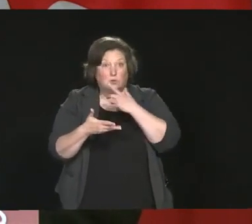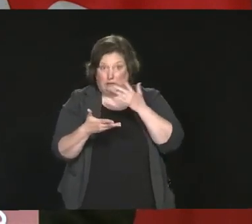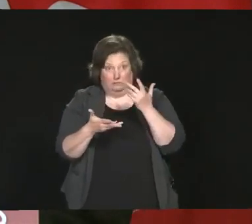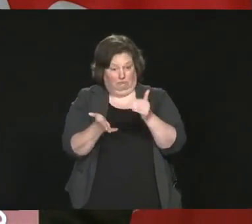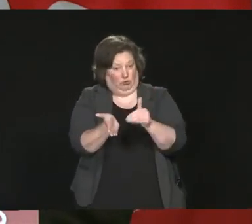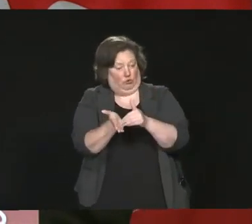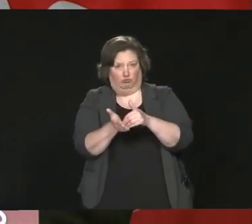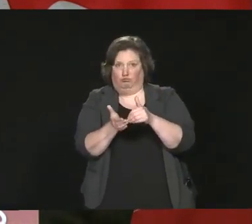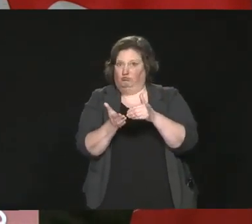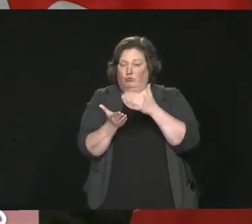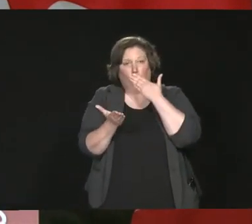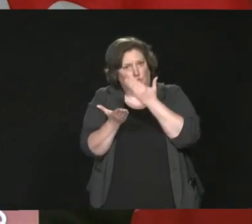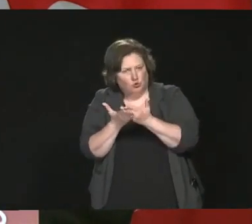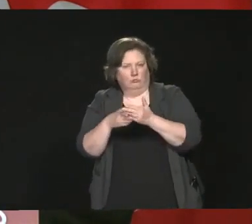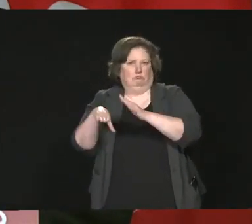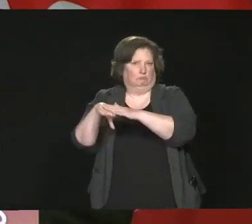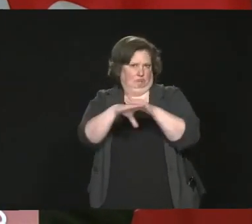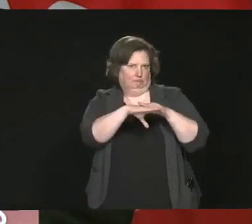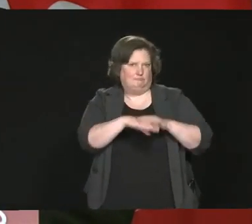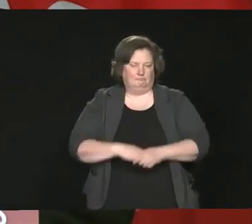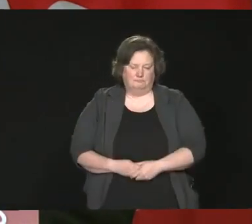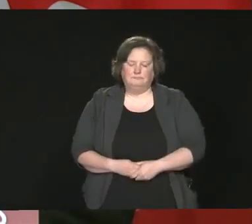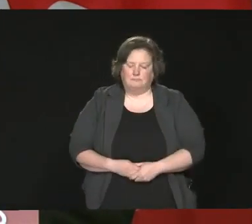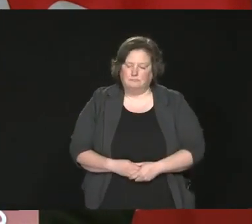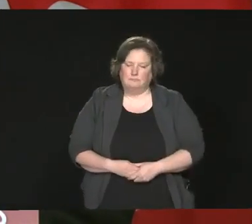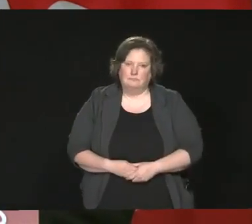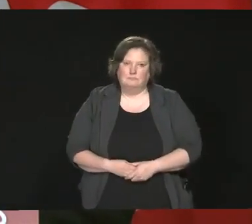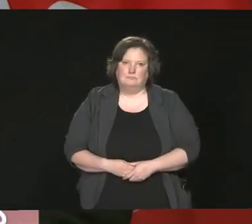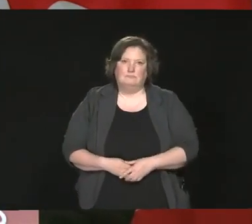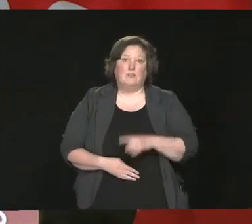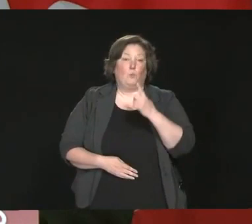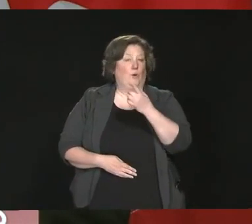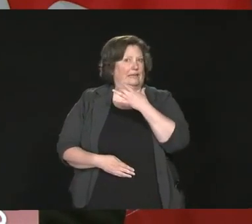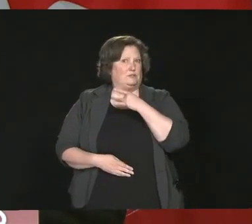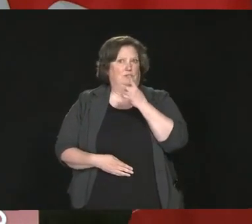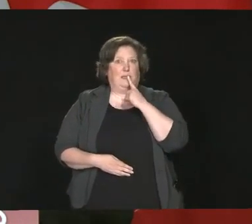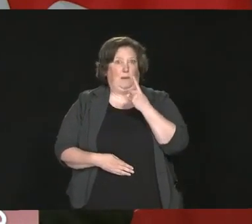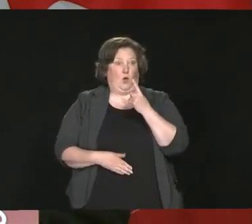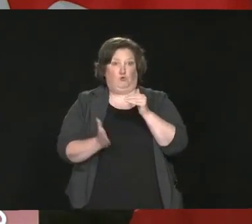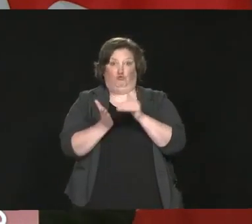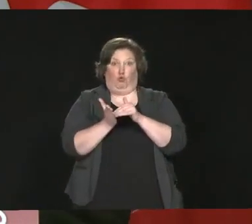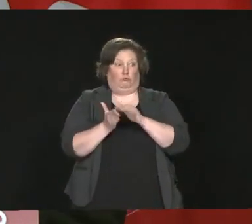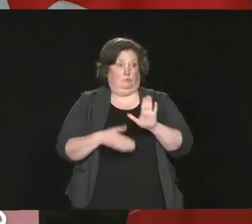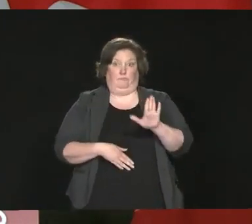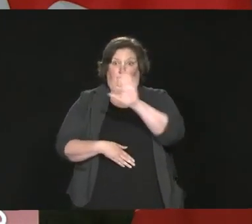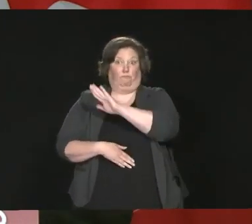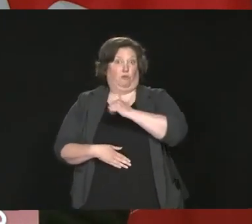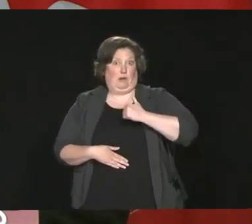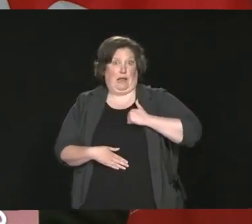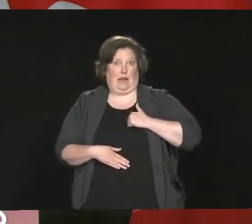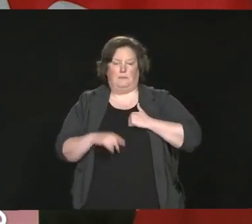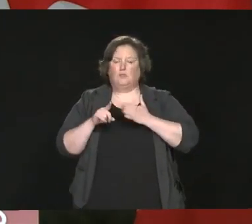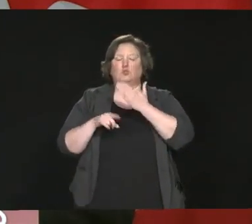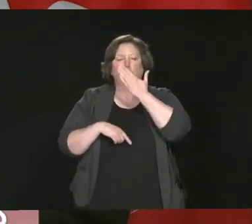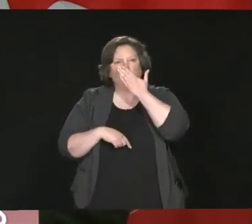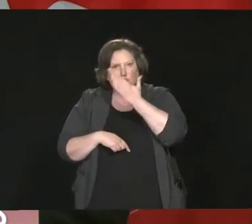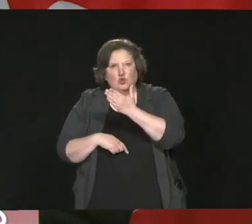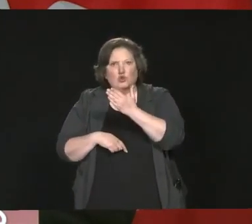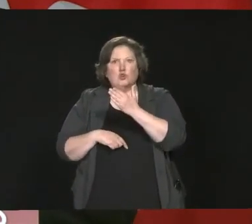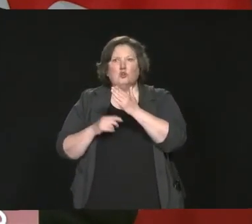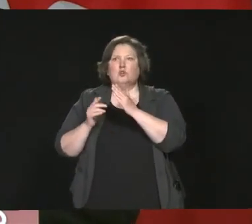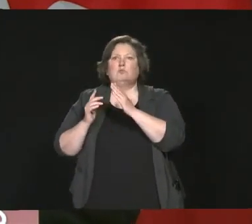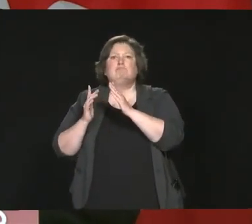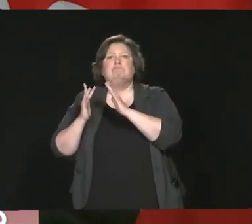the great things about the Canadian medical community is how well connected it is with peers and partners around the